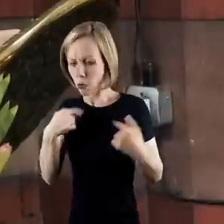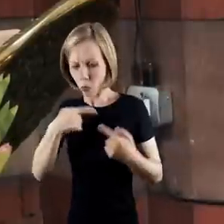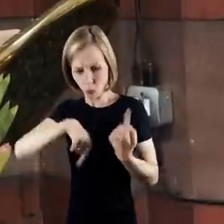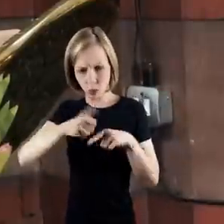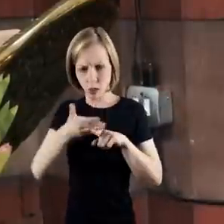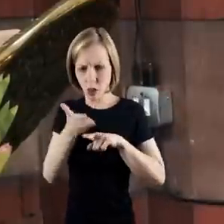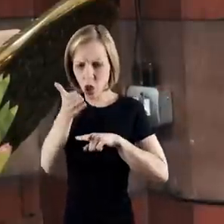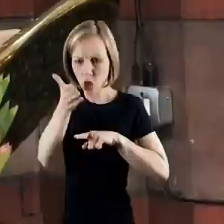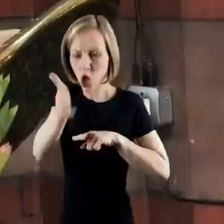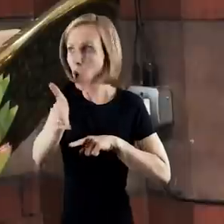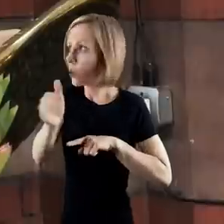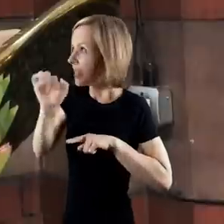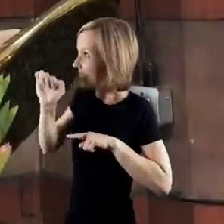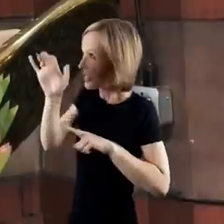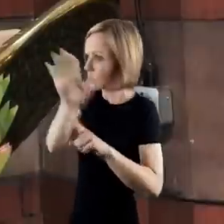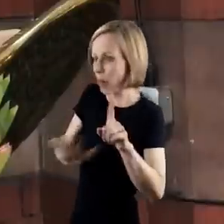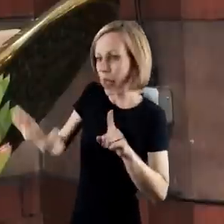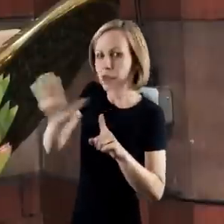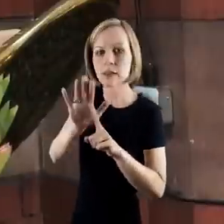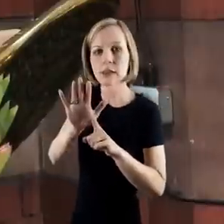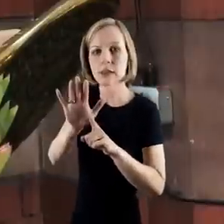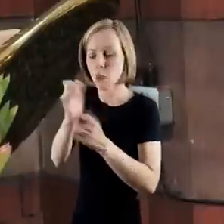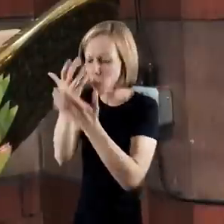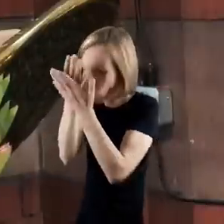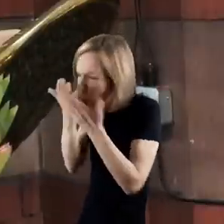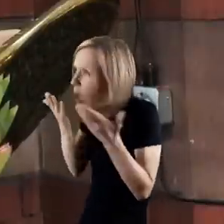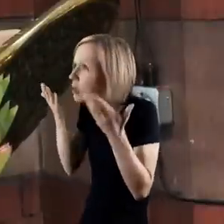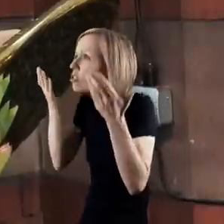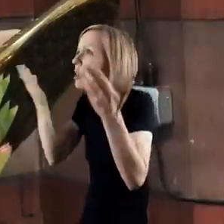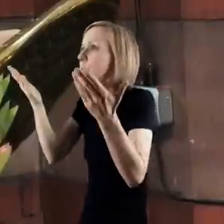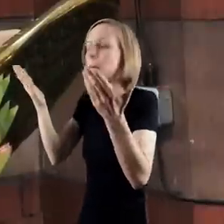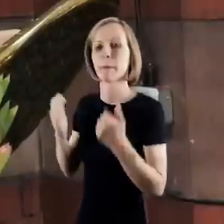place. Let us worship at his footstool.